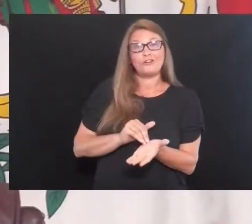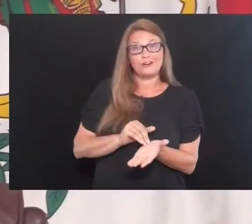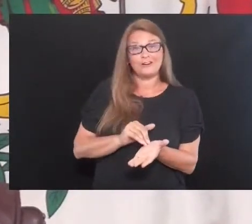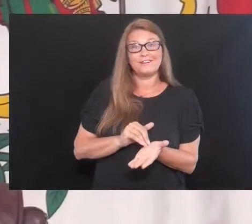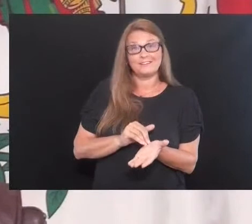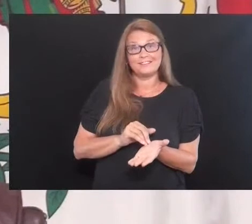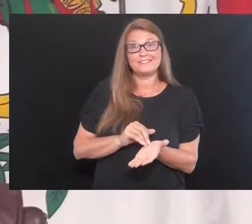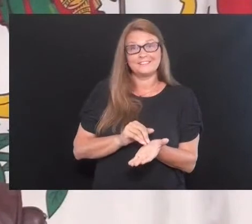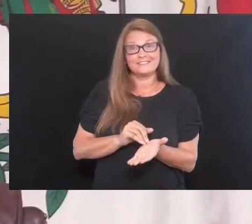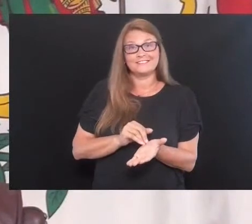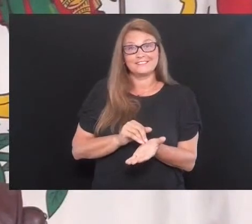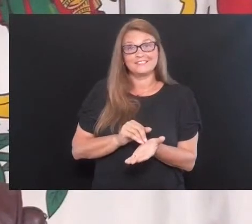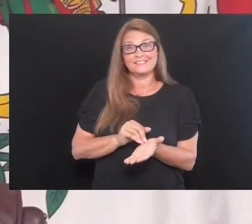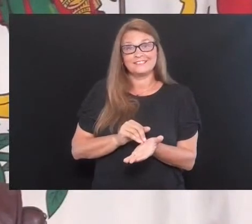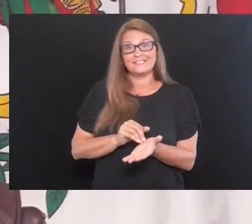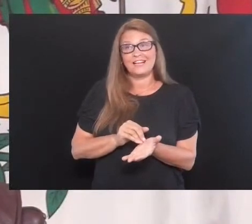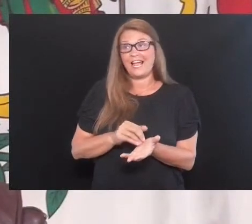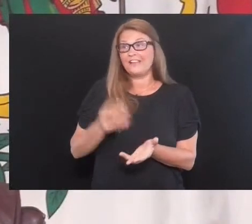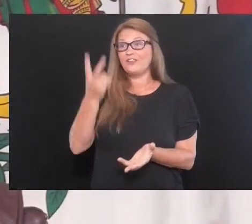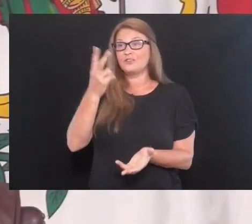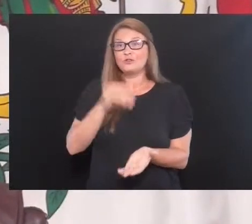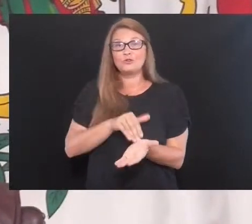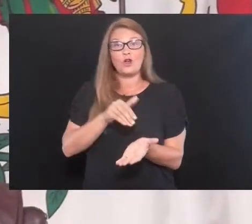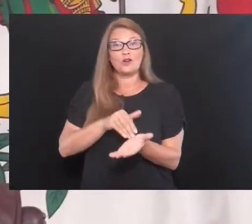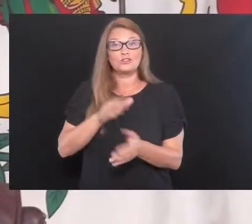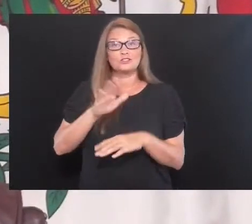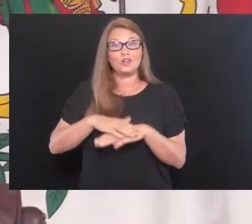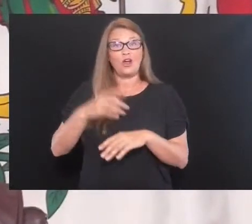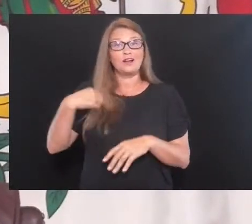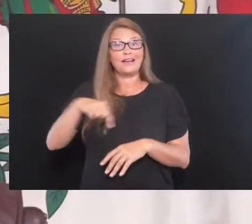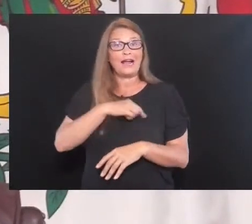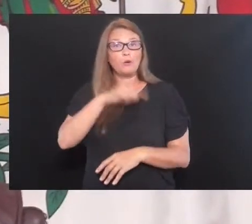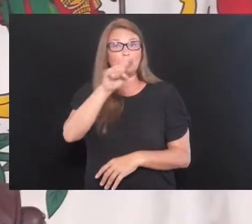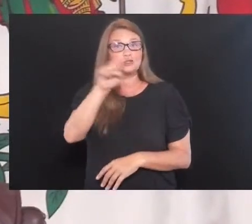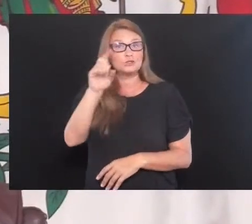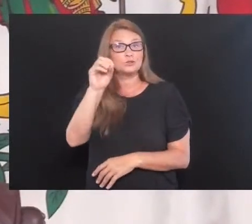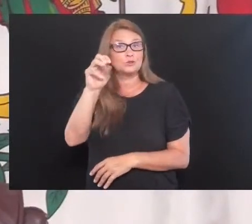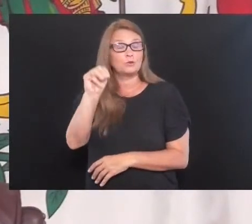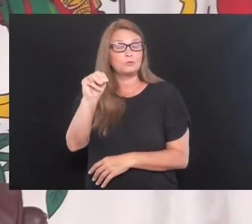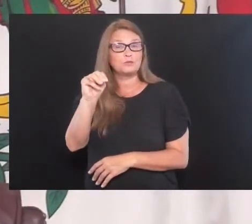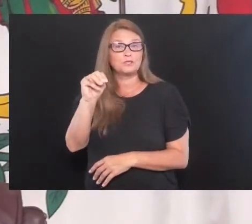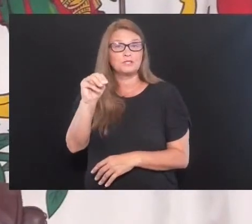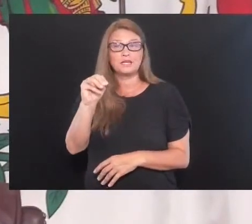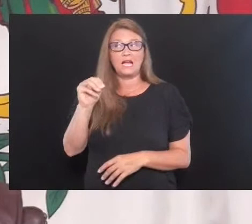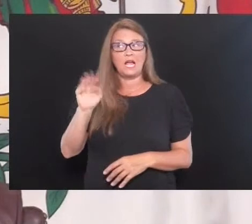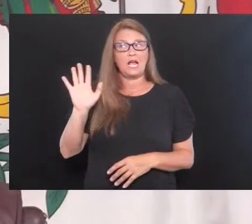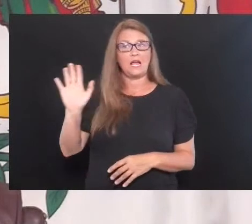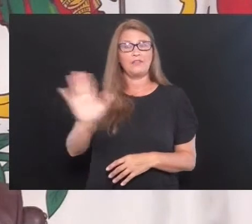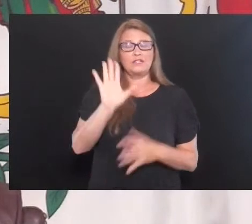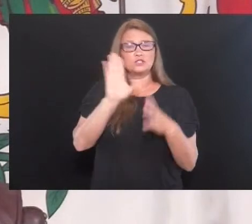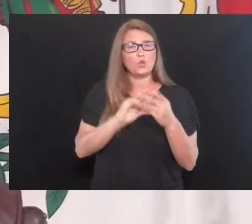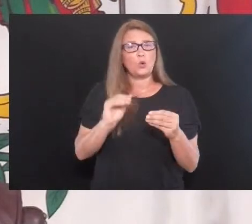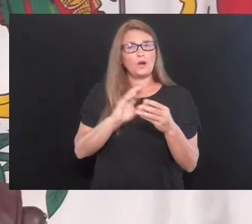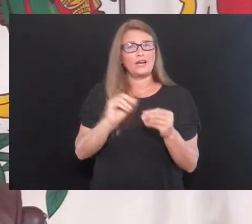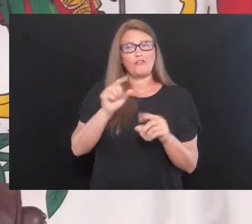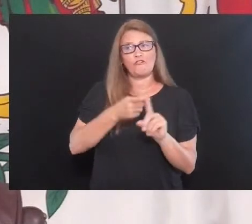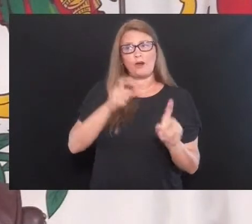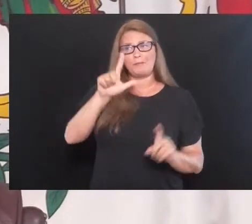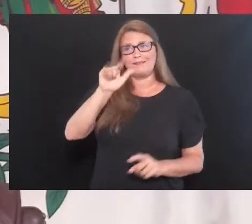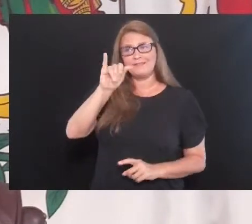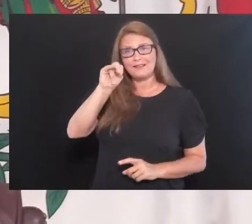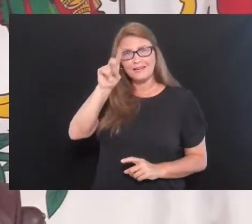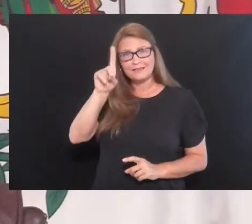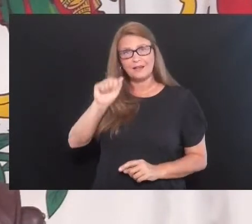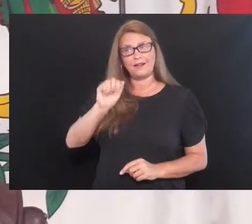and the two docs that we have on the Zoom, and the great testimony, from Linda about